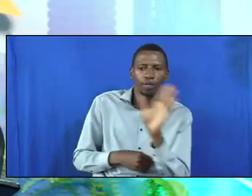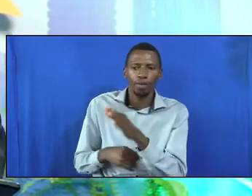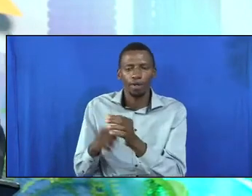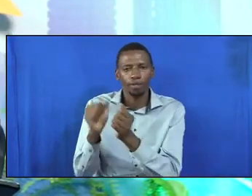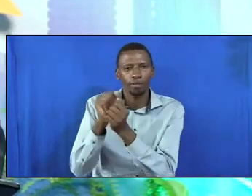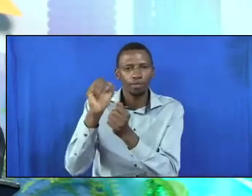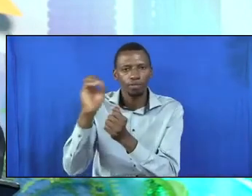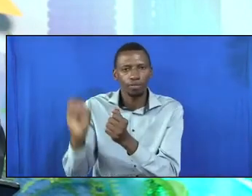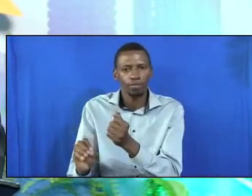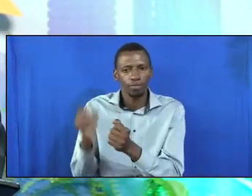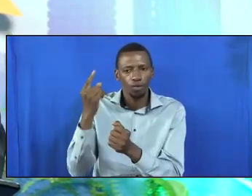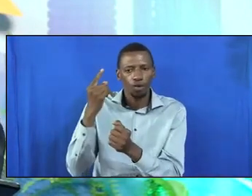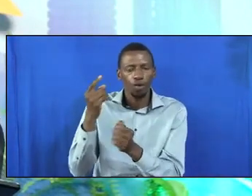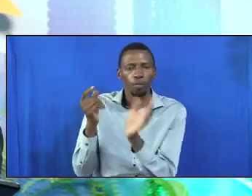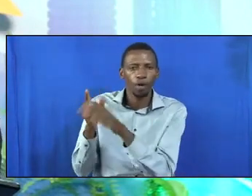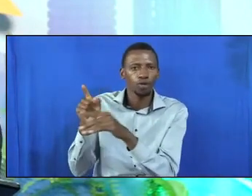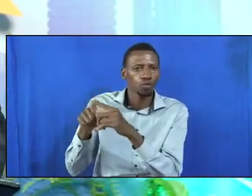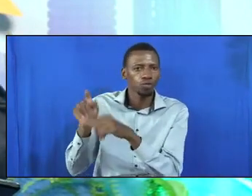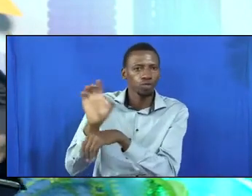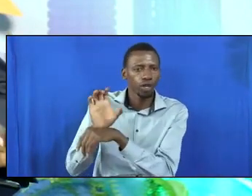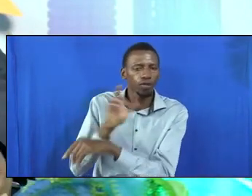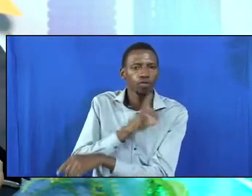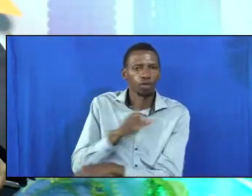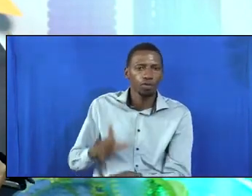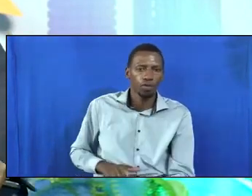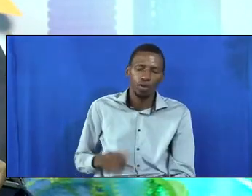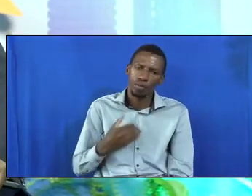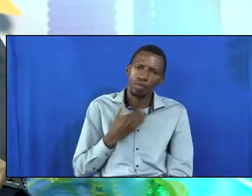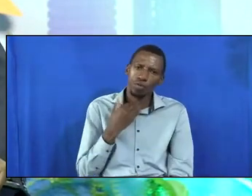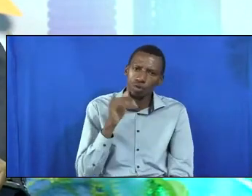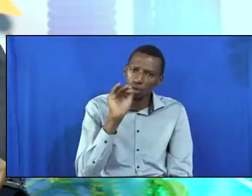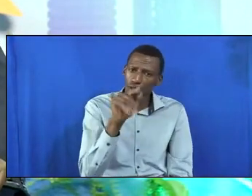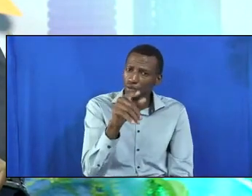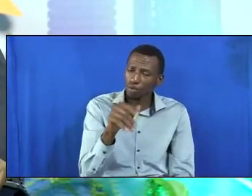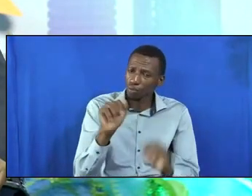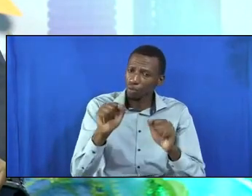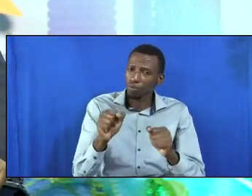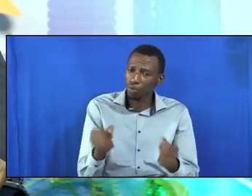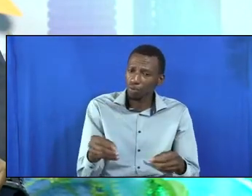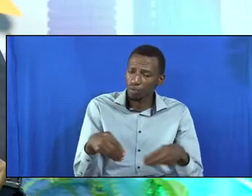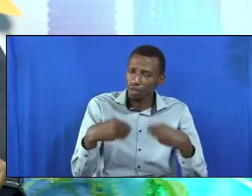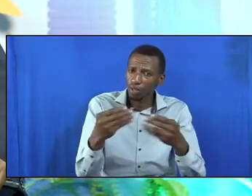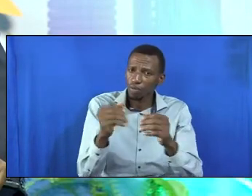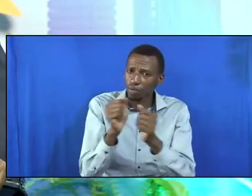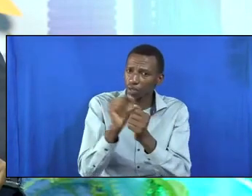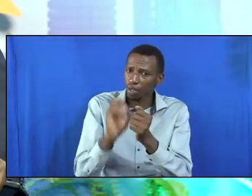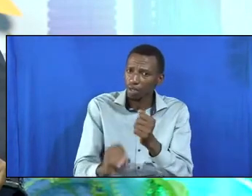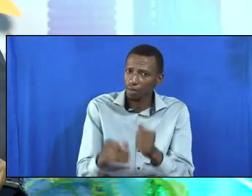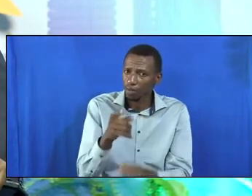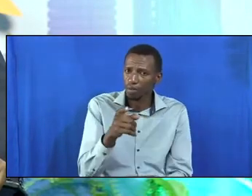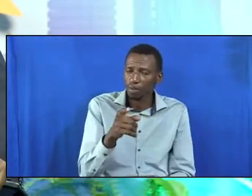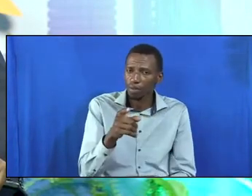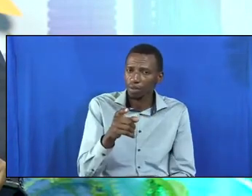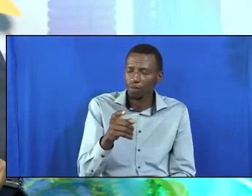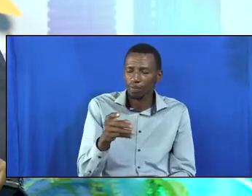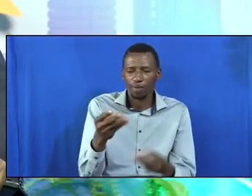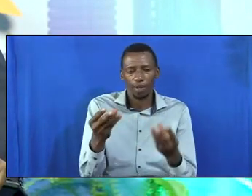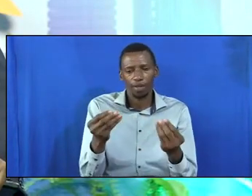Lord. Is it easy to tithe under such circumstances? No, it's not easy.